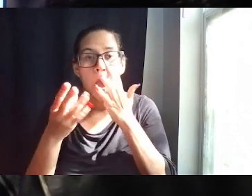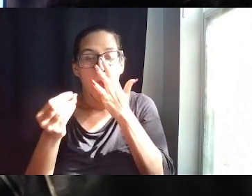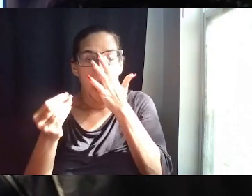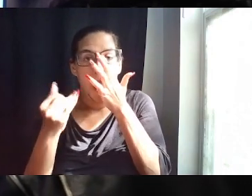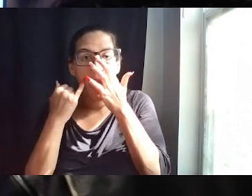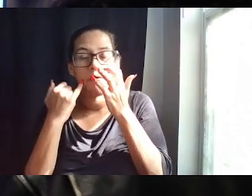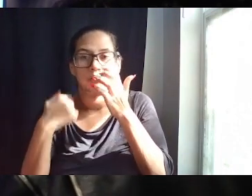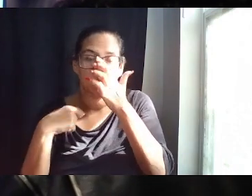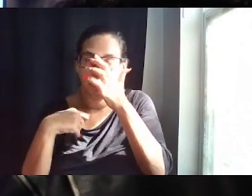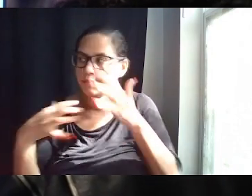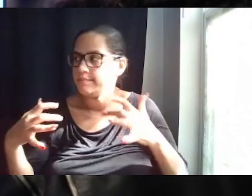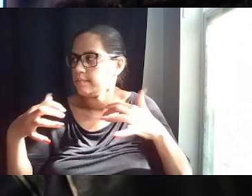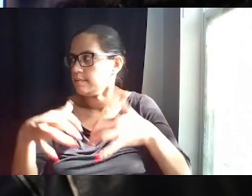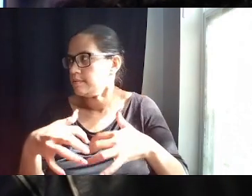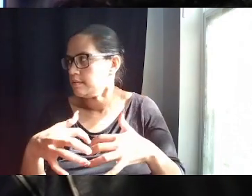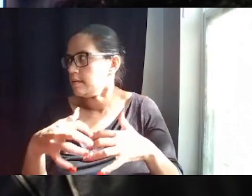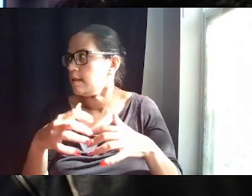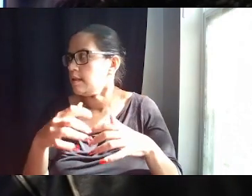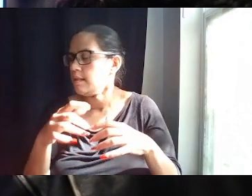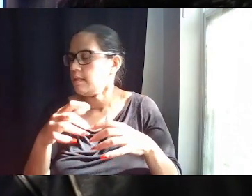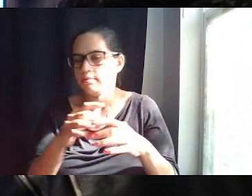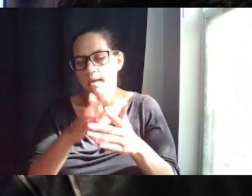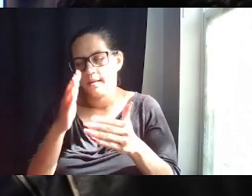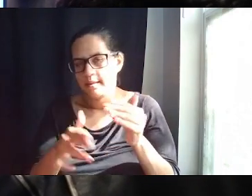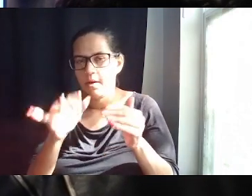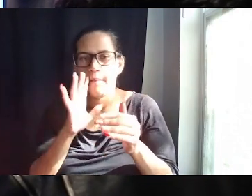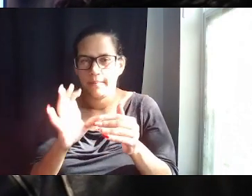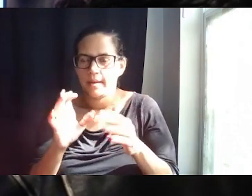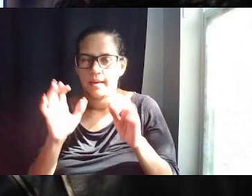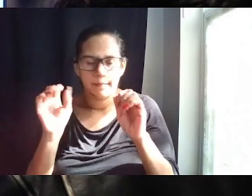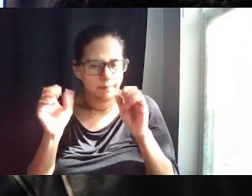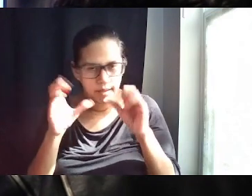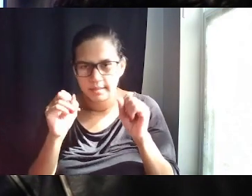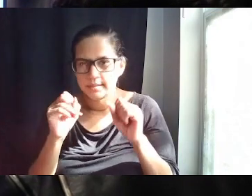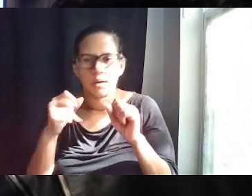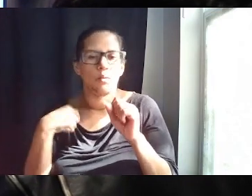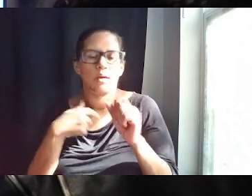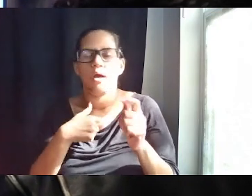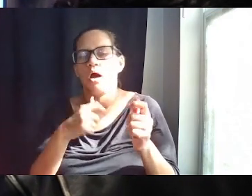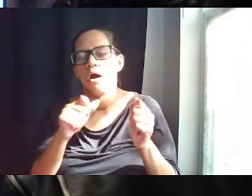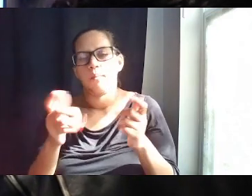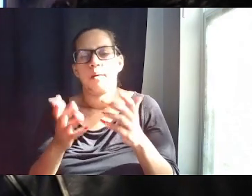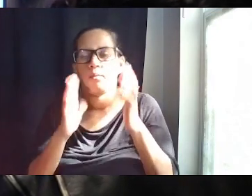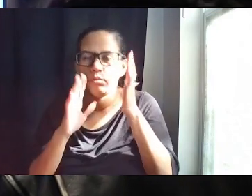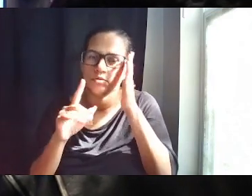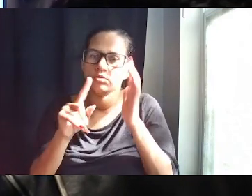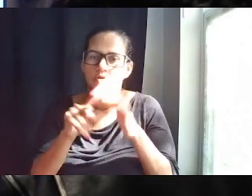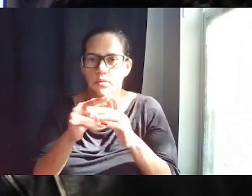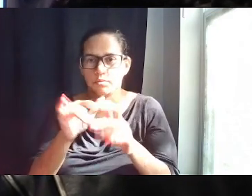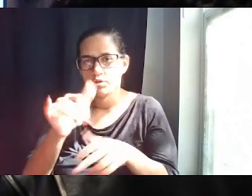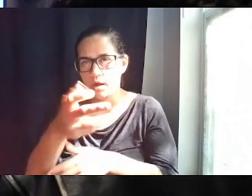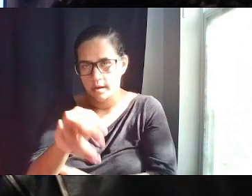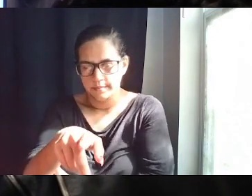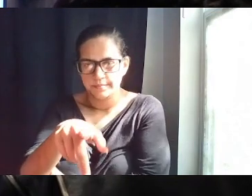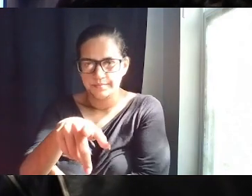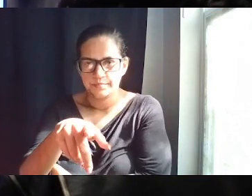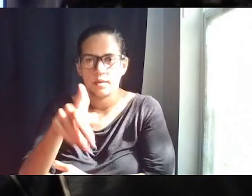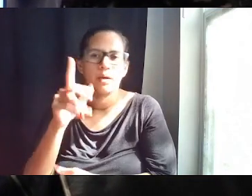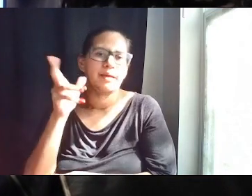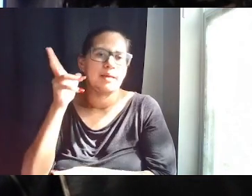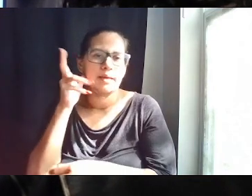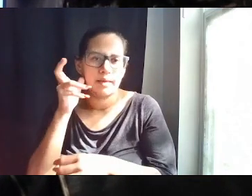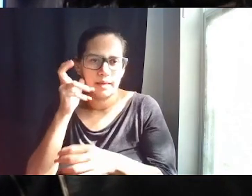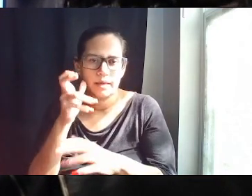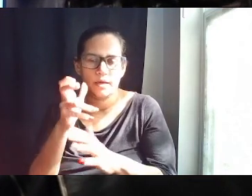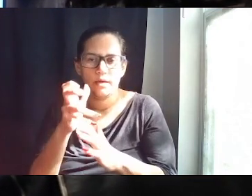up at the end, that's going to be amazing. But we won't, probably. So we're going to start with you, John. And what we're going to hear,